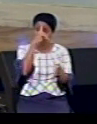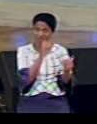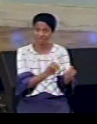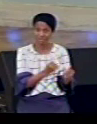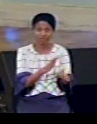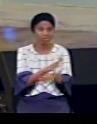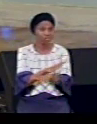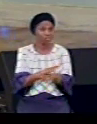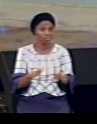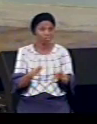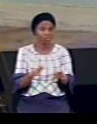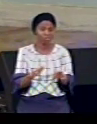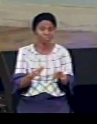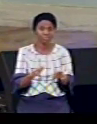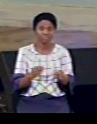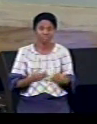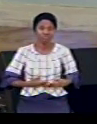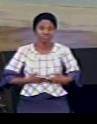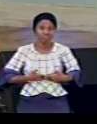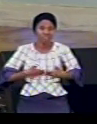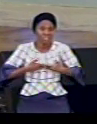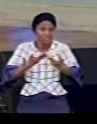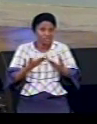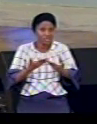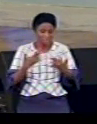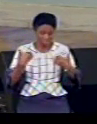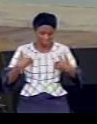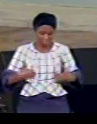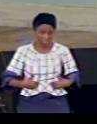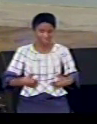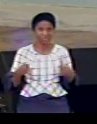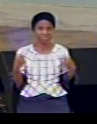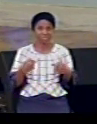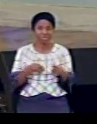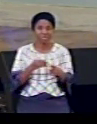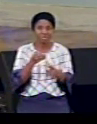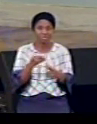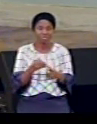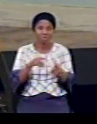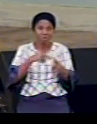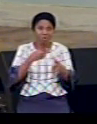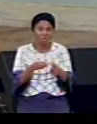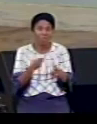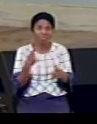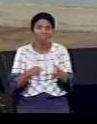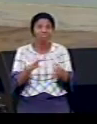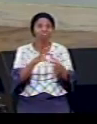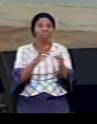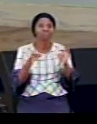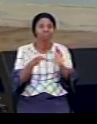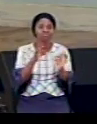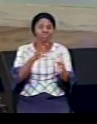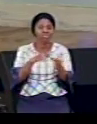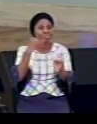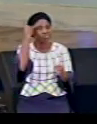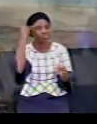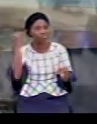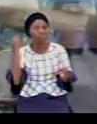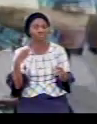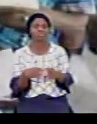express bodily pains, historical ideas, or current